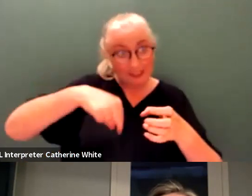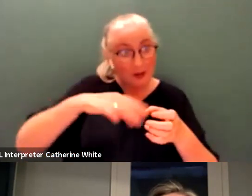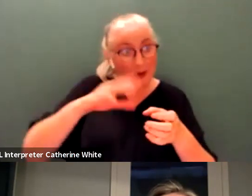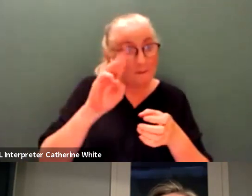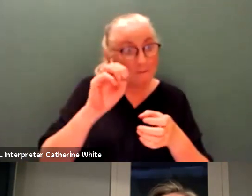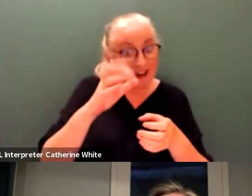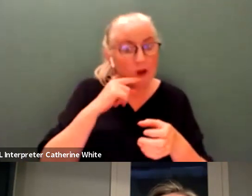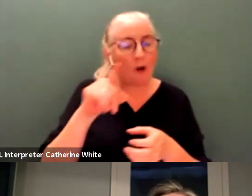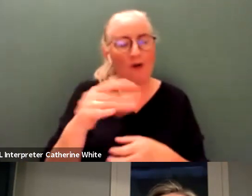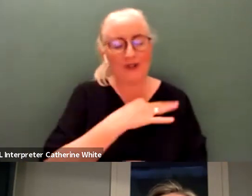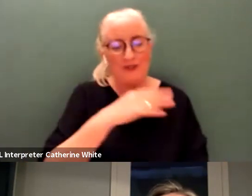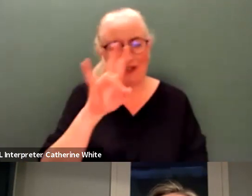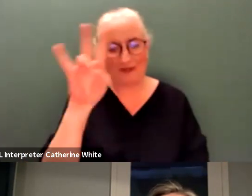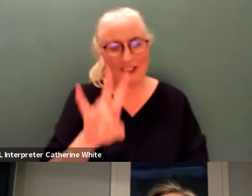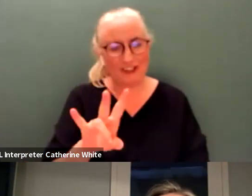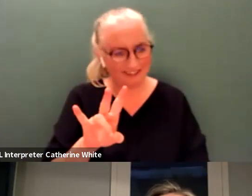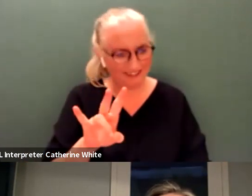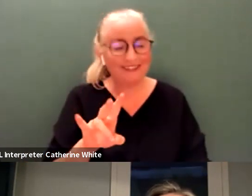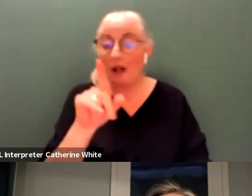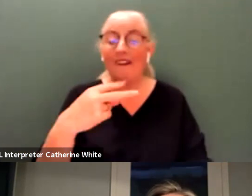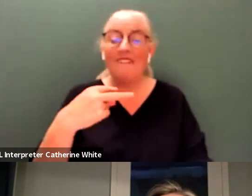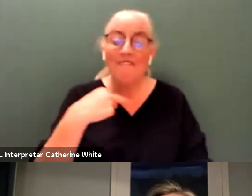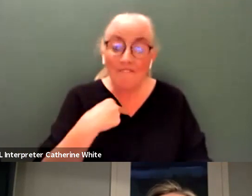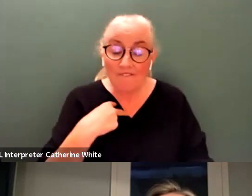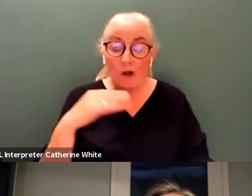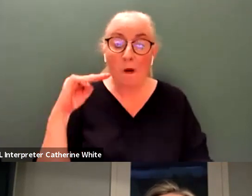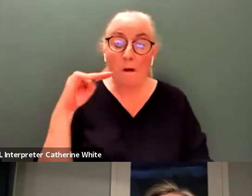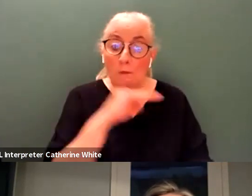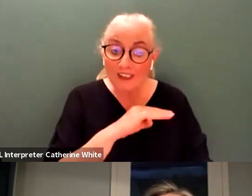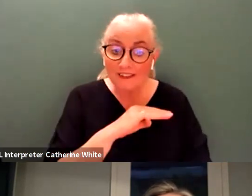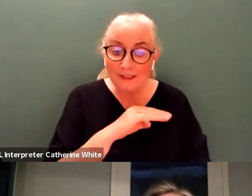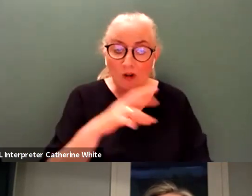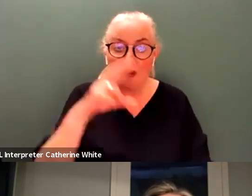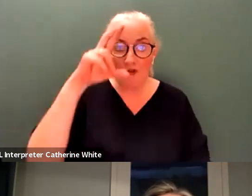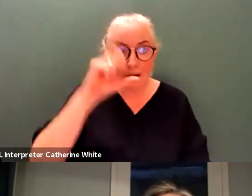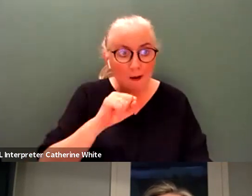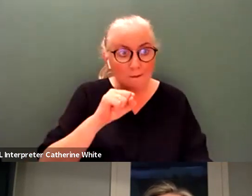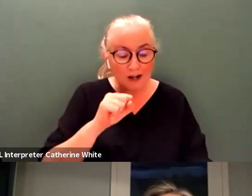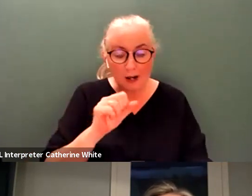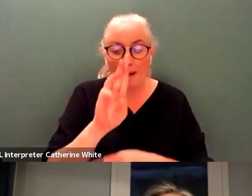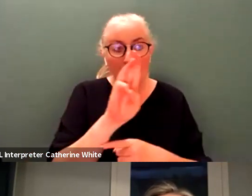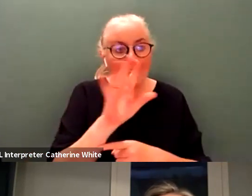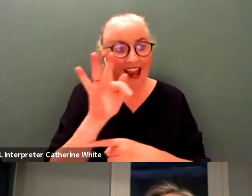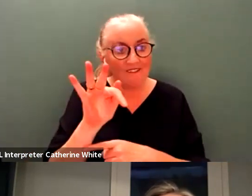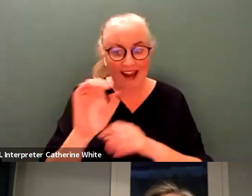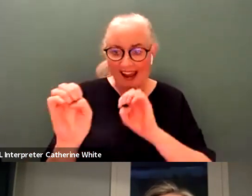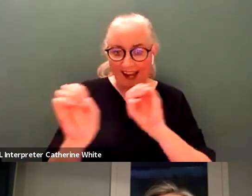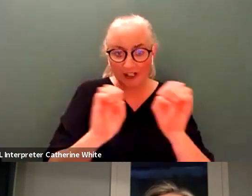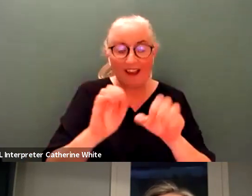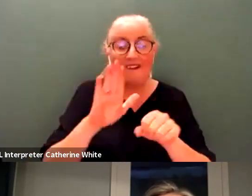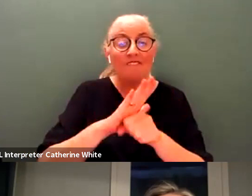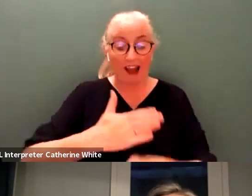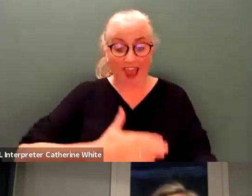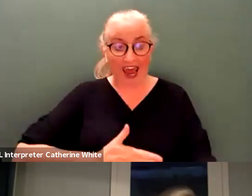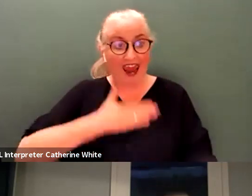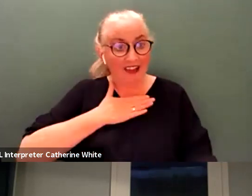good question. It's very important that you remember that your pelvic floor exercises are for life. So